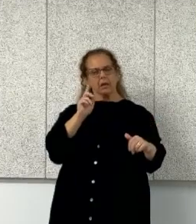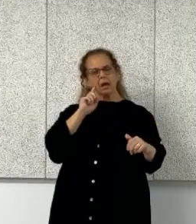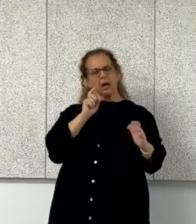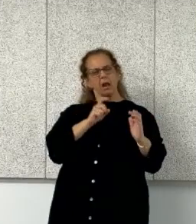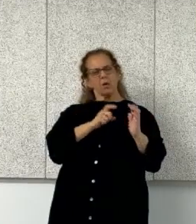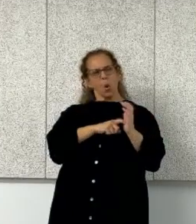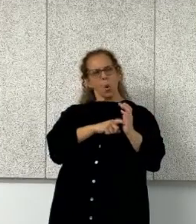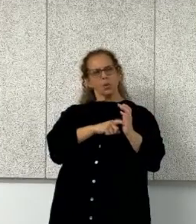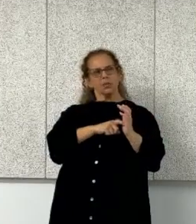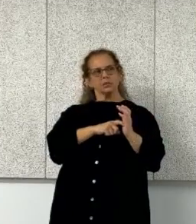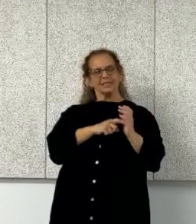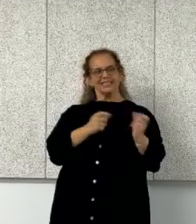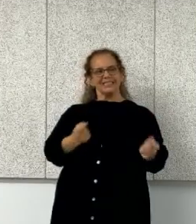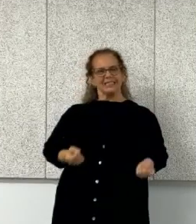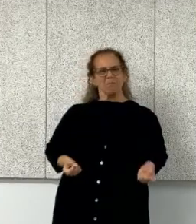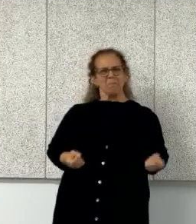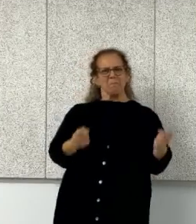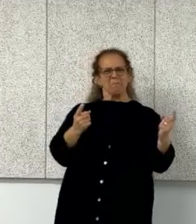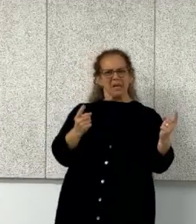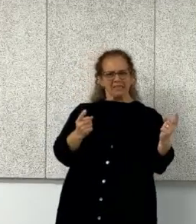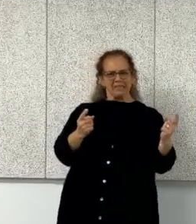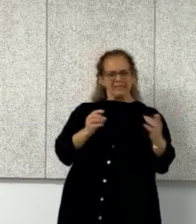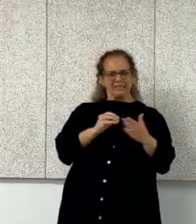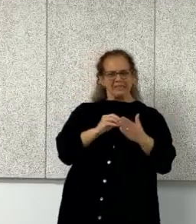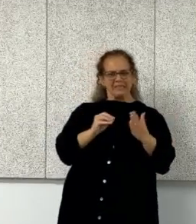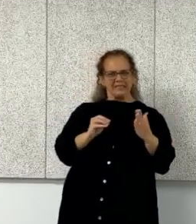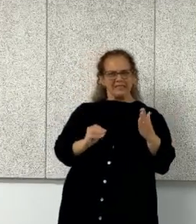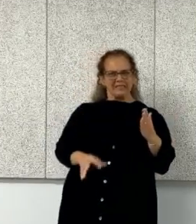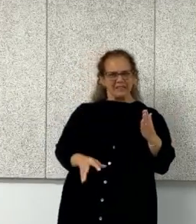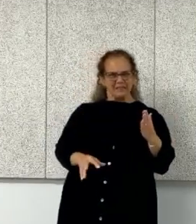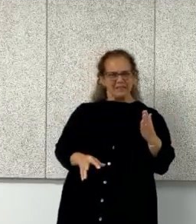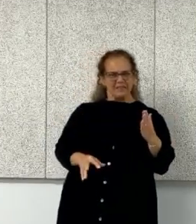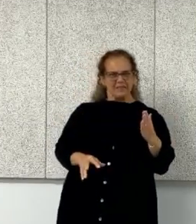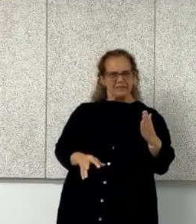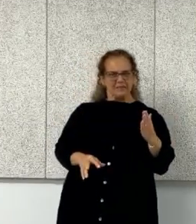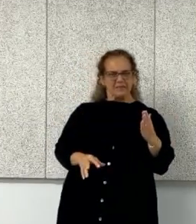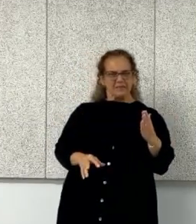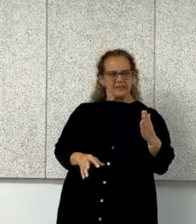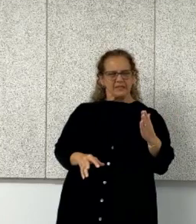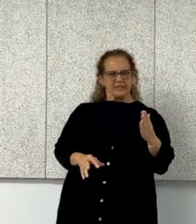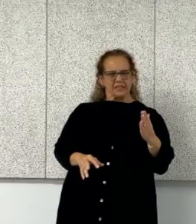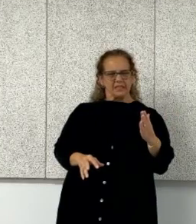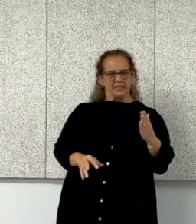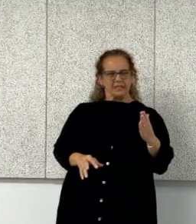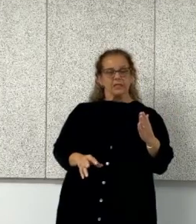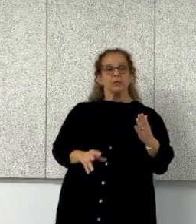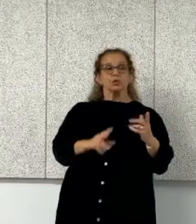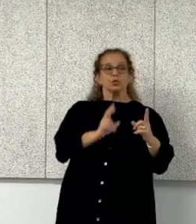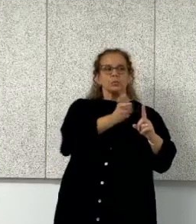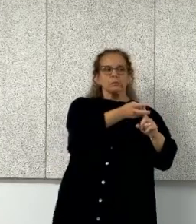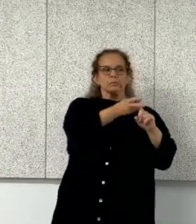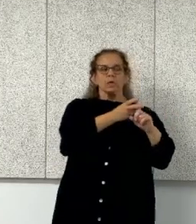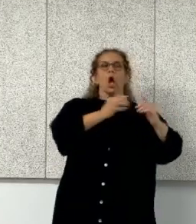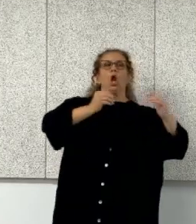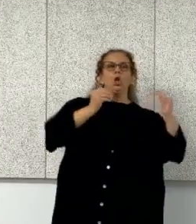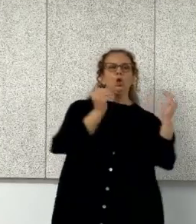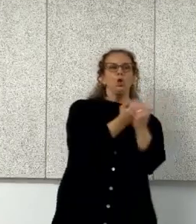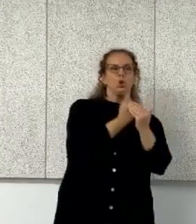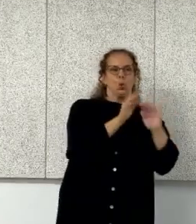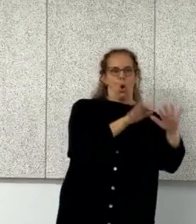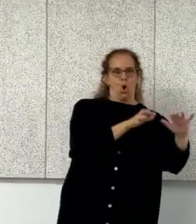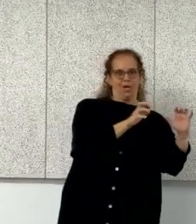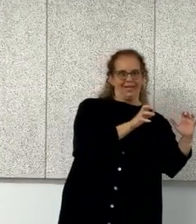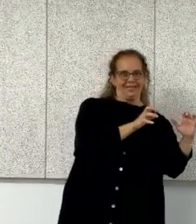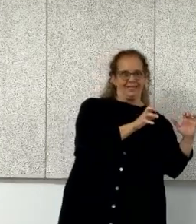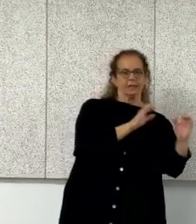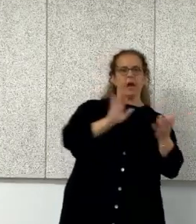way more expensive. It's 6 to 7 times more expensive, actually, according to Bain, to get a new audience member than to retain a